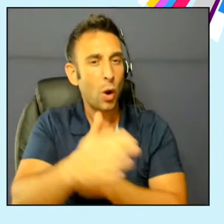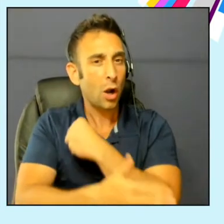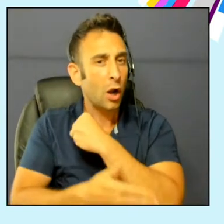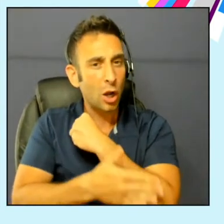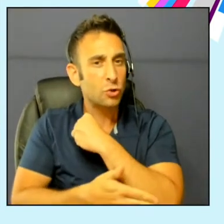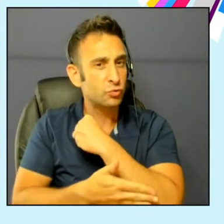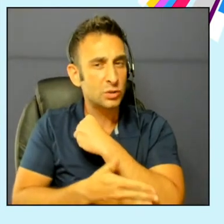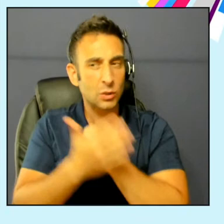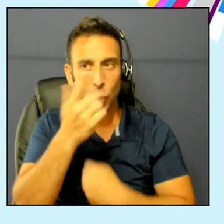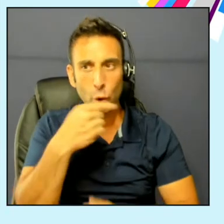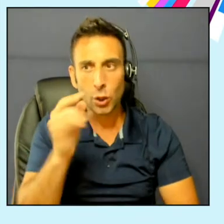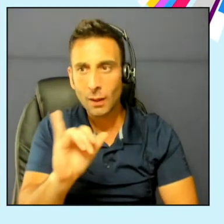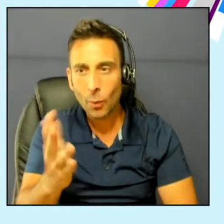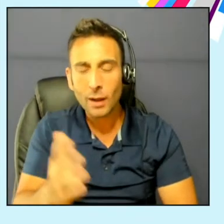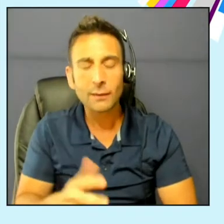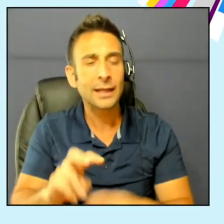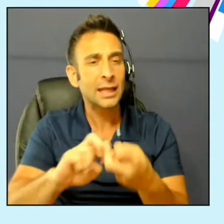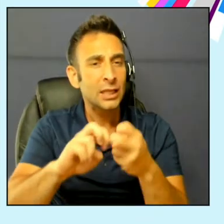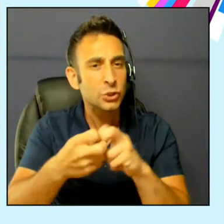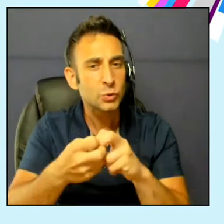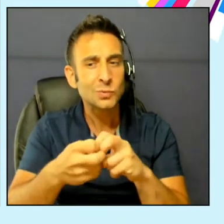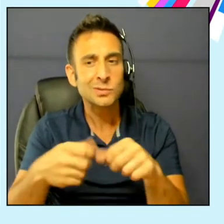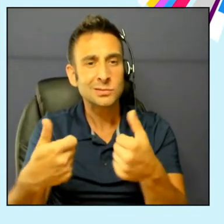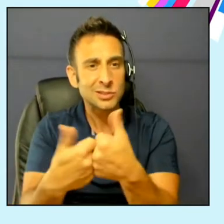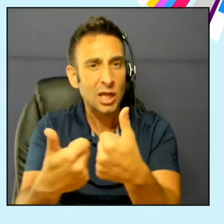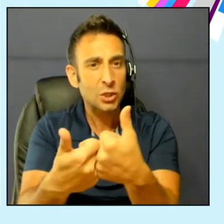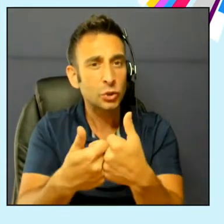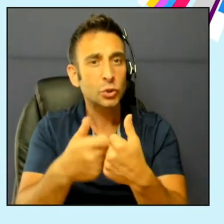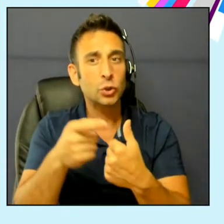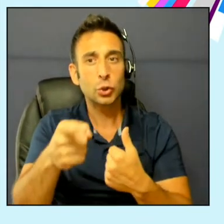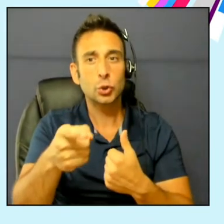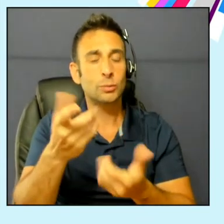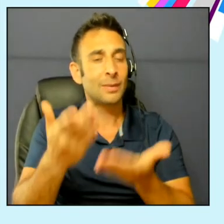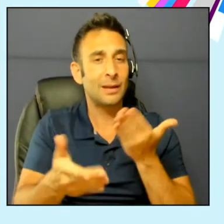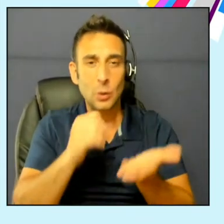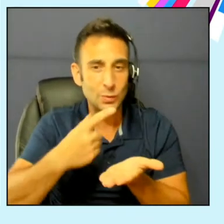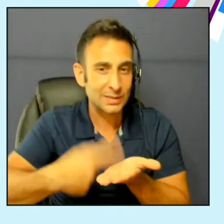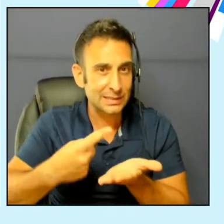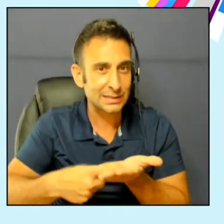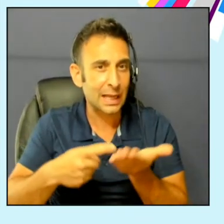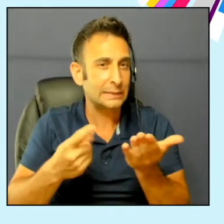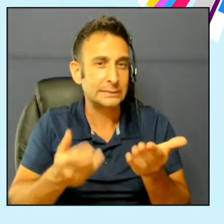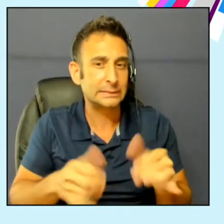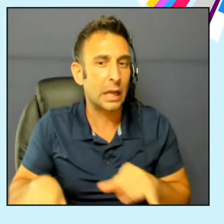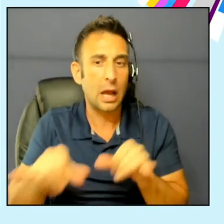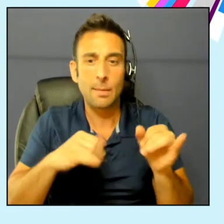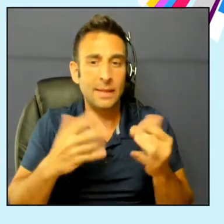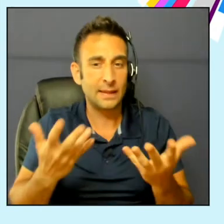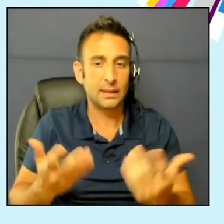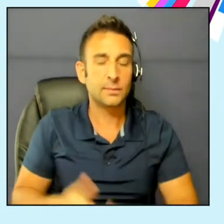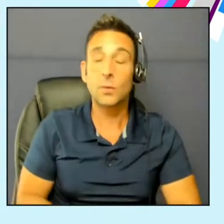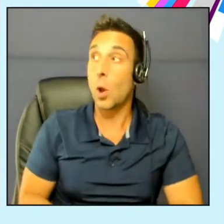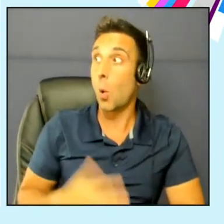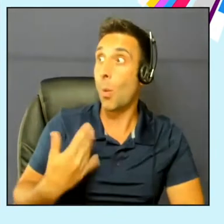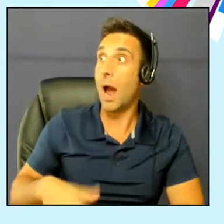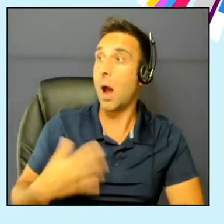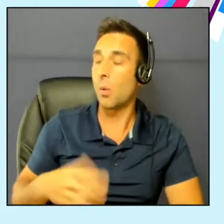issues and challenges against your activism that may not be talked about more commonly? Oh, wow.